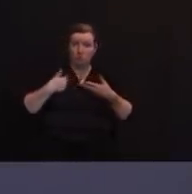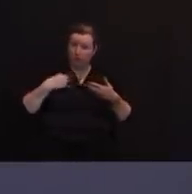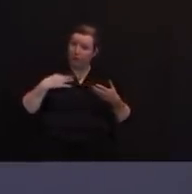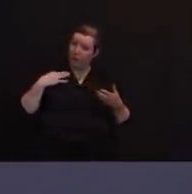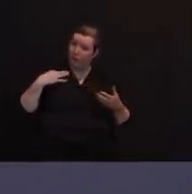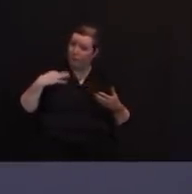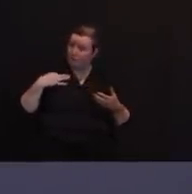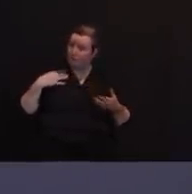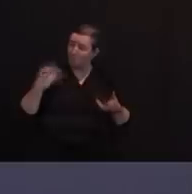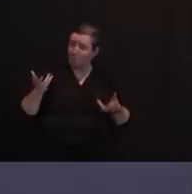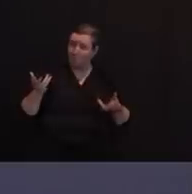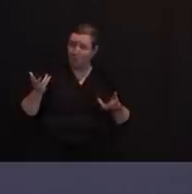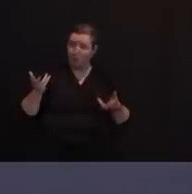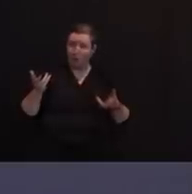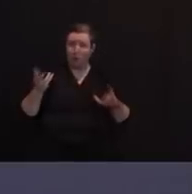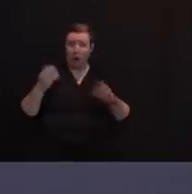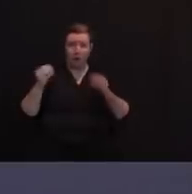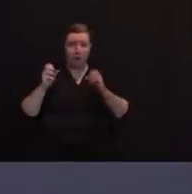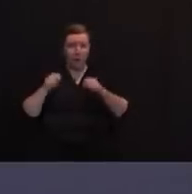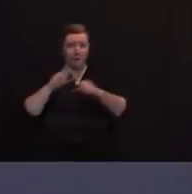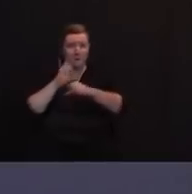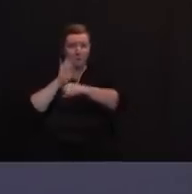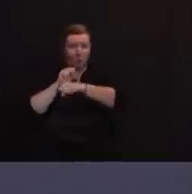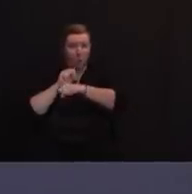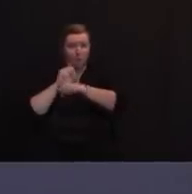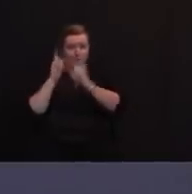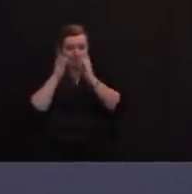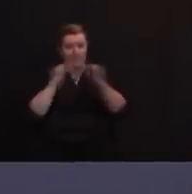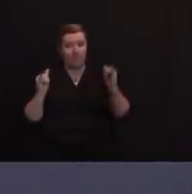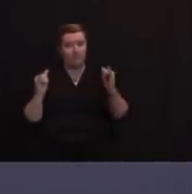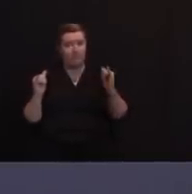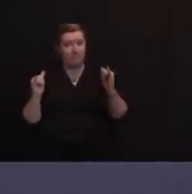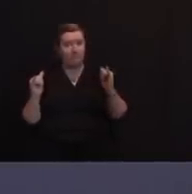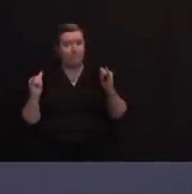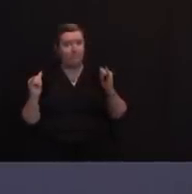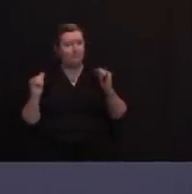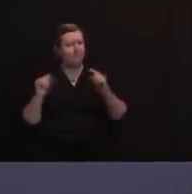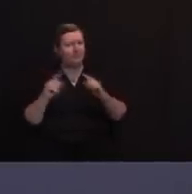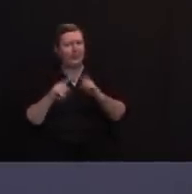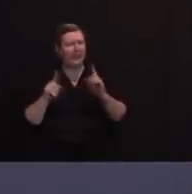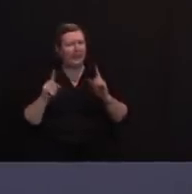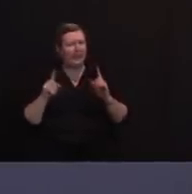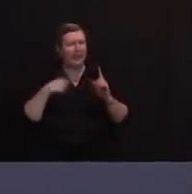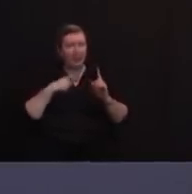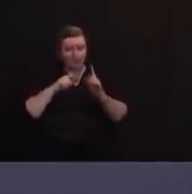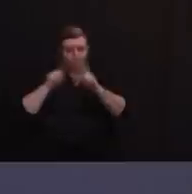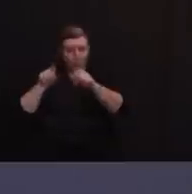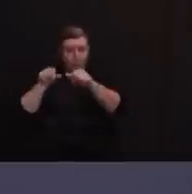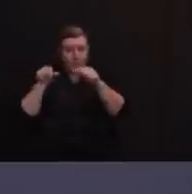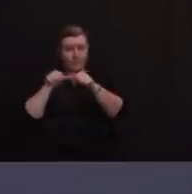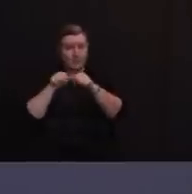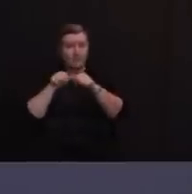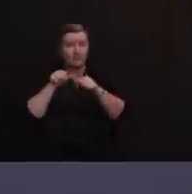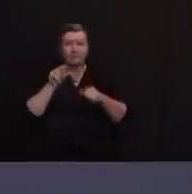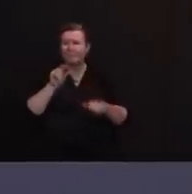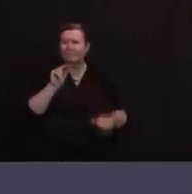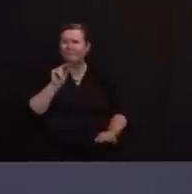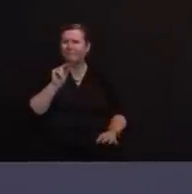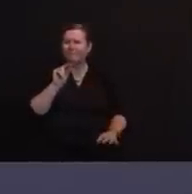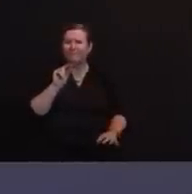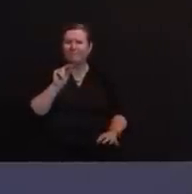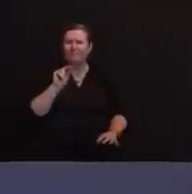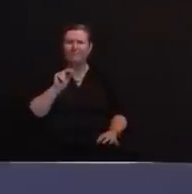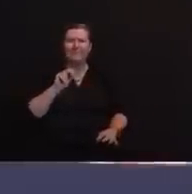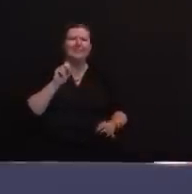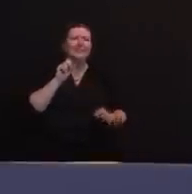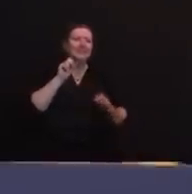and you can sign up for the appointment. I don't know whether or not it tells you where to go for the appointment, but I do know it does that. And anything else on? It will. Once we